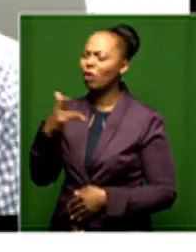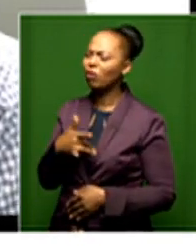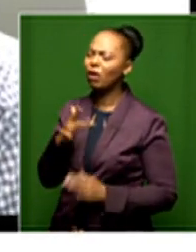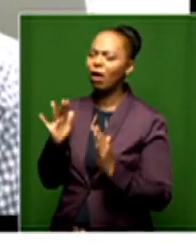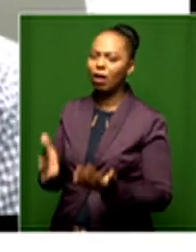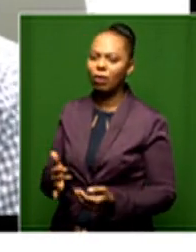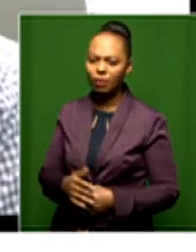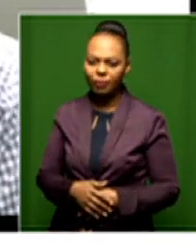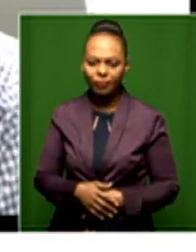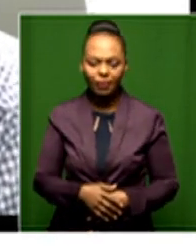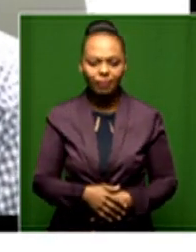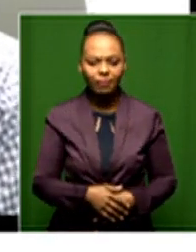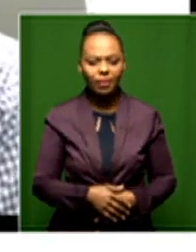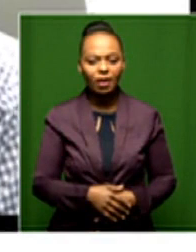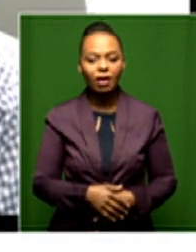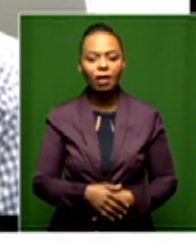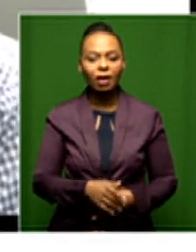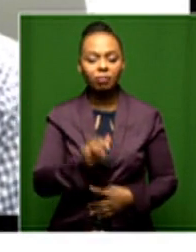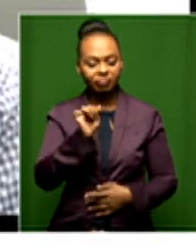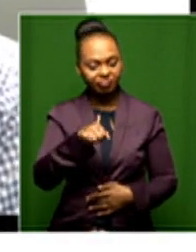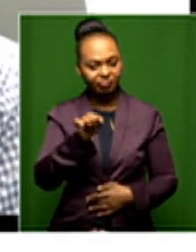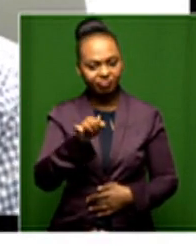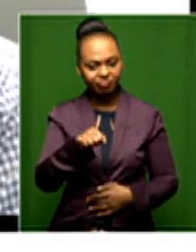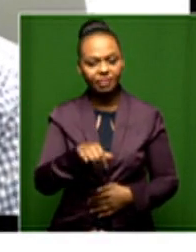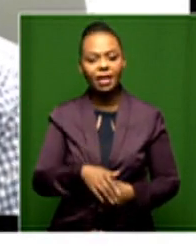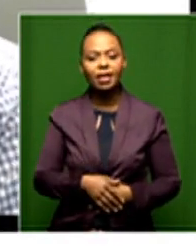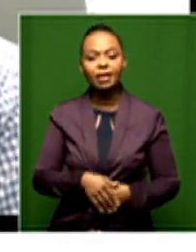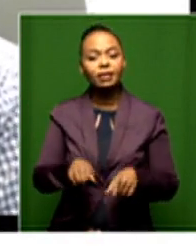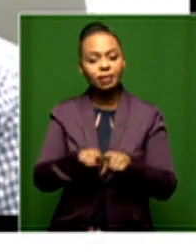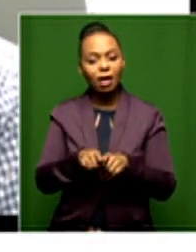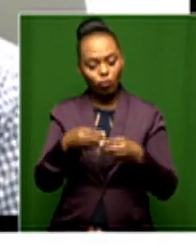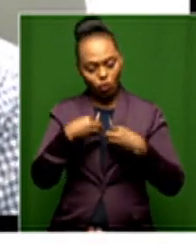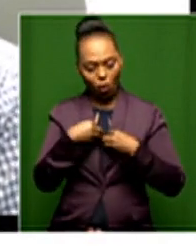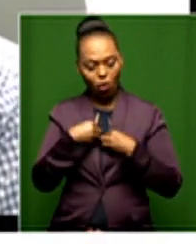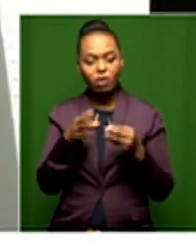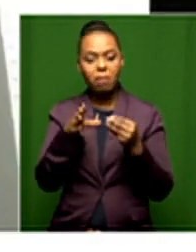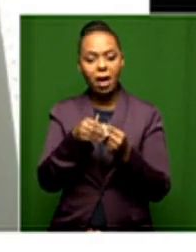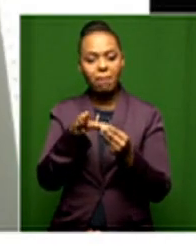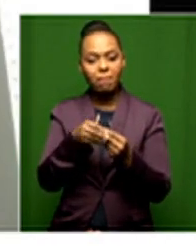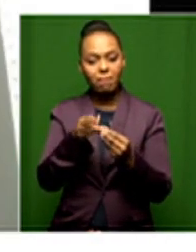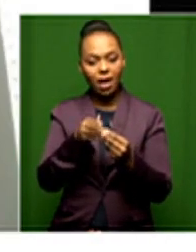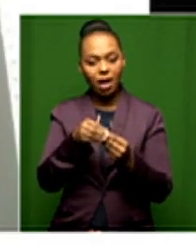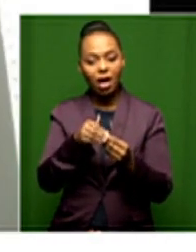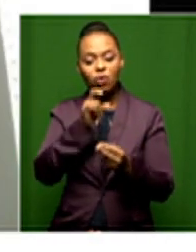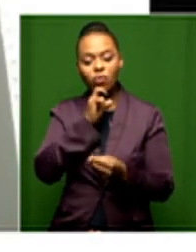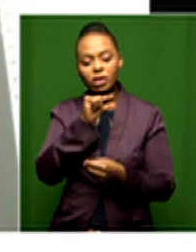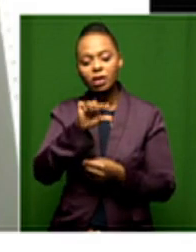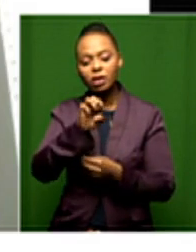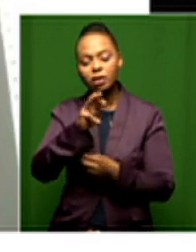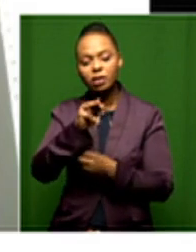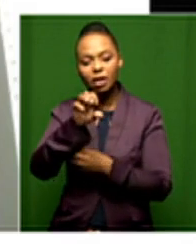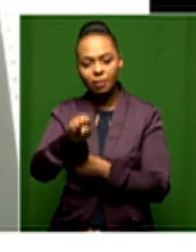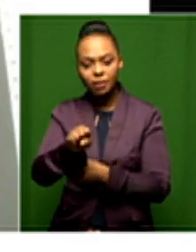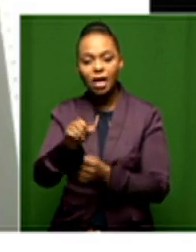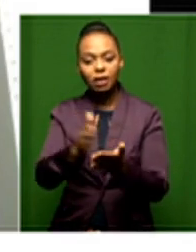Well, from the information that we also have, on our members, we certainly are aware that some of the health